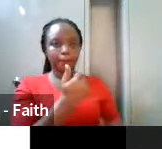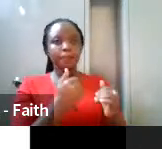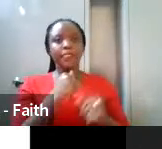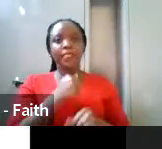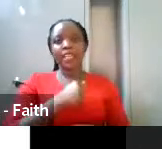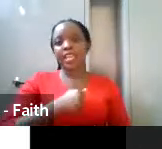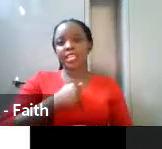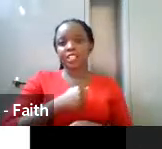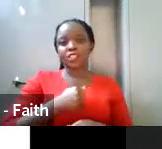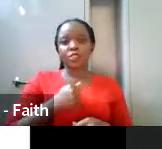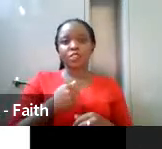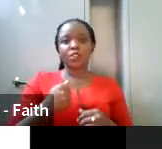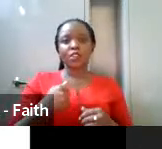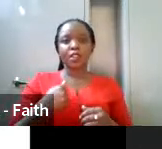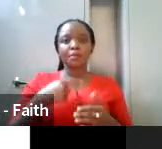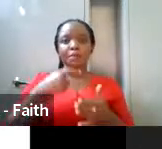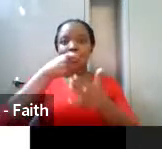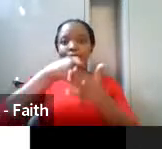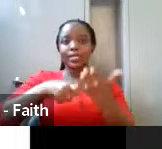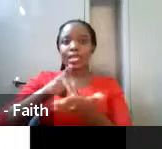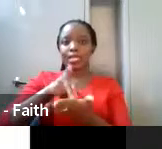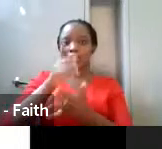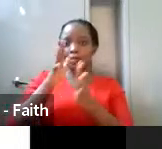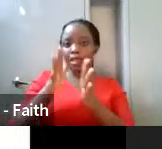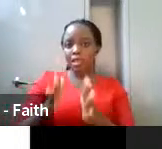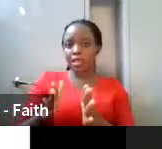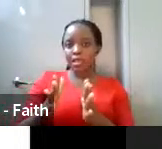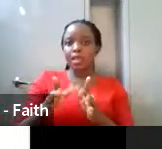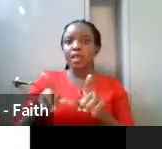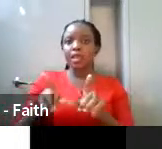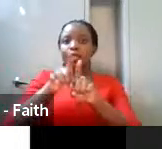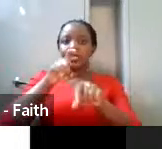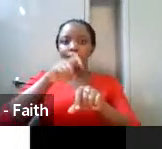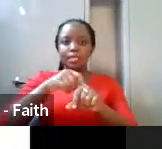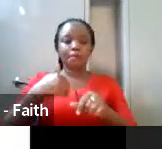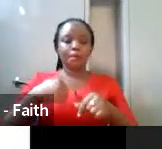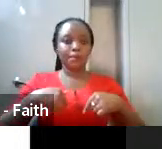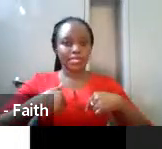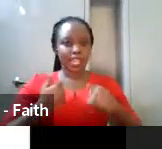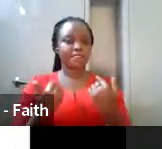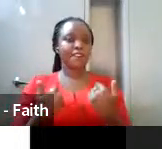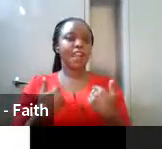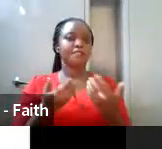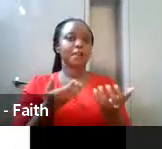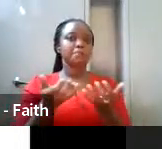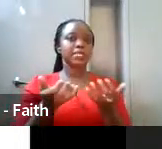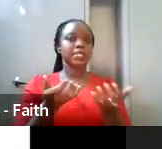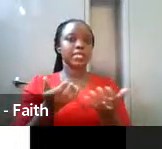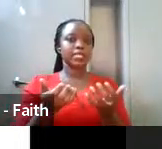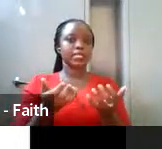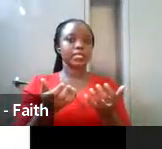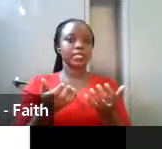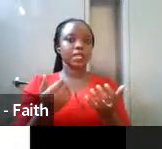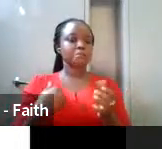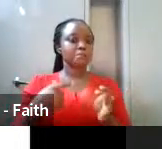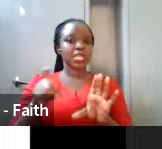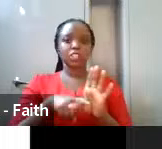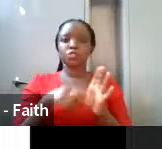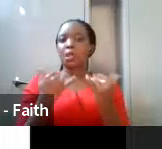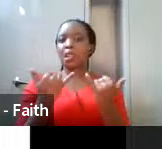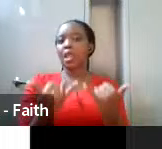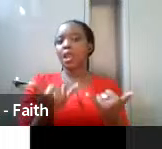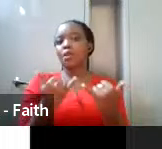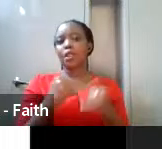Sorry, I'm just a taxpayer and at the same time I have a business. Sorry, I've just joined right now.